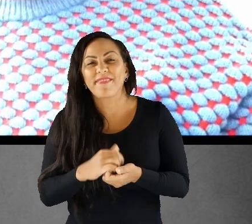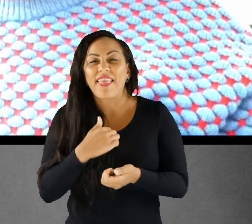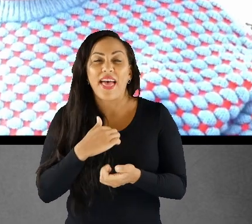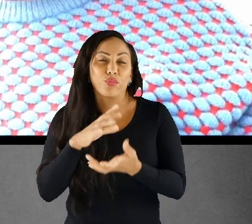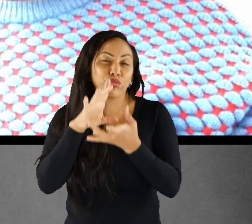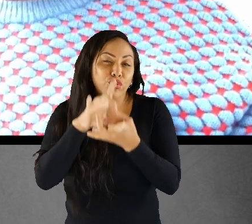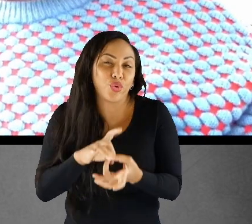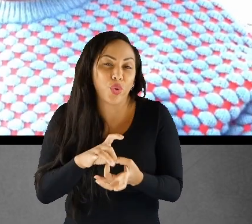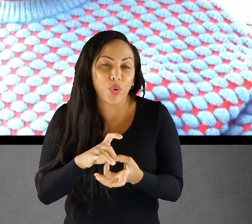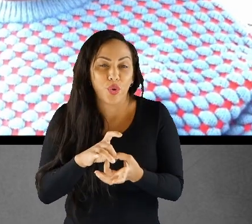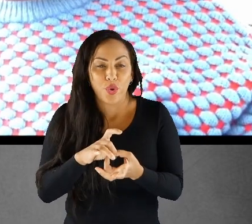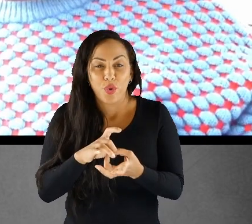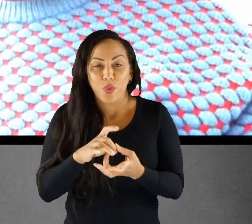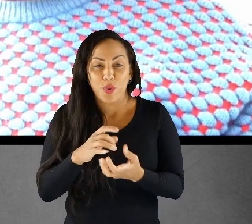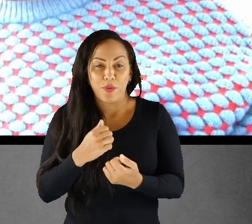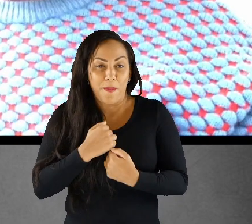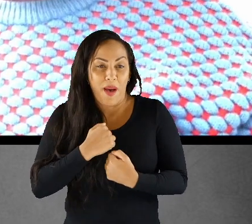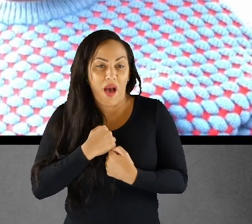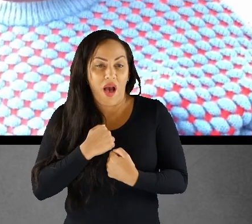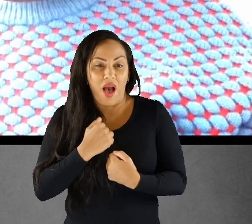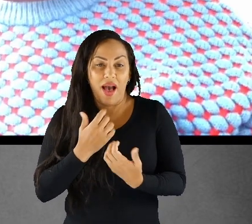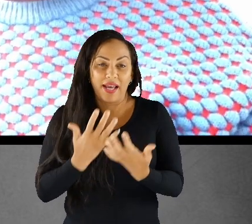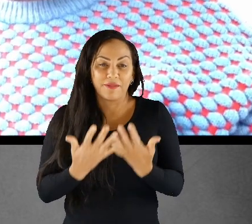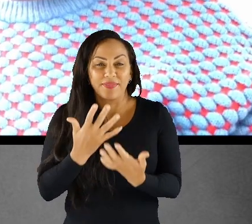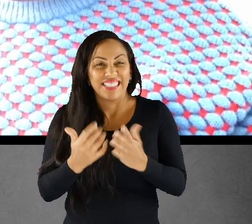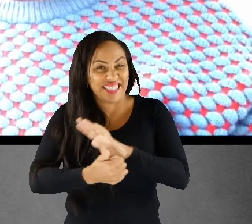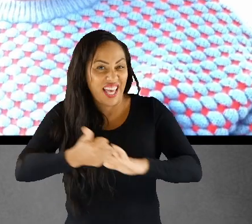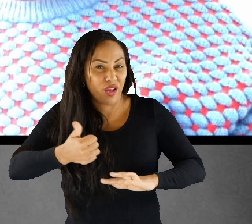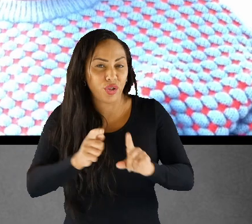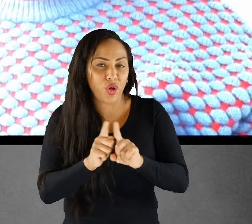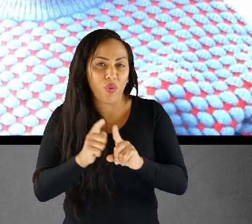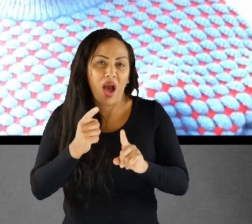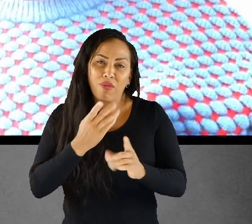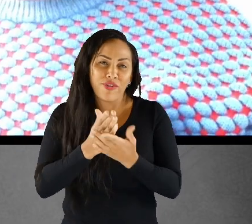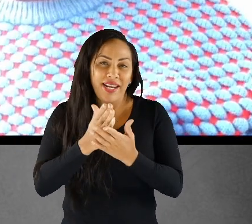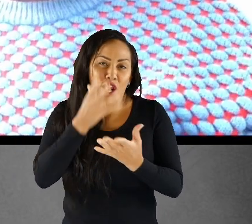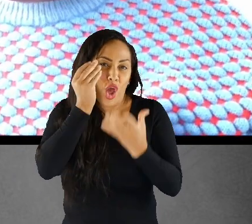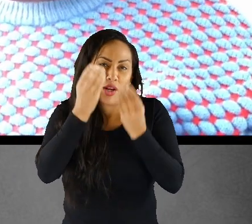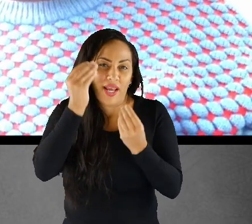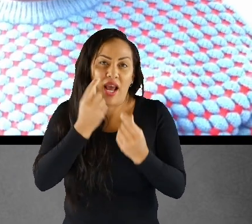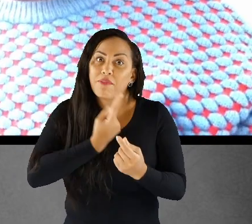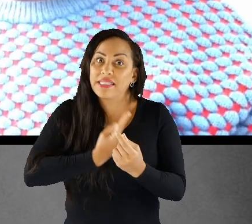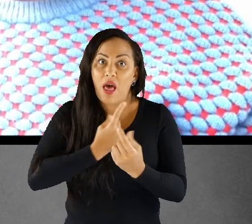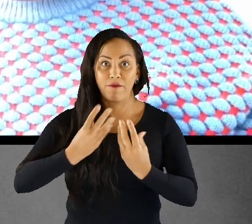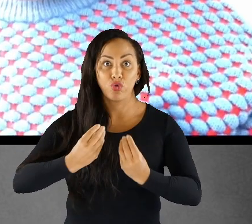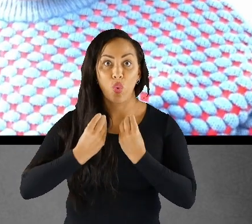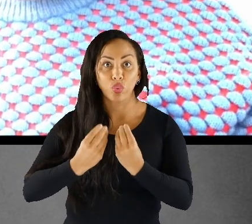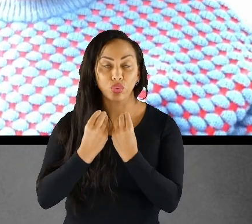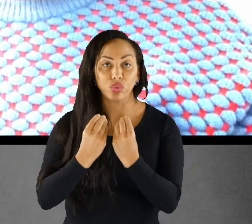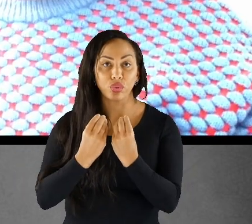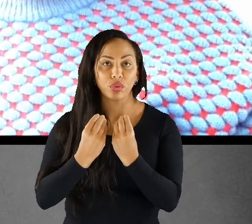And that was all to do with my own skills as well. So I'm really learning because I'm self-taught. I'm not,